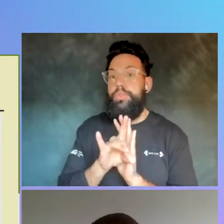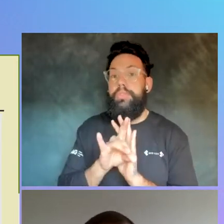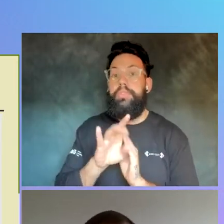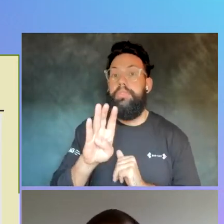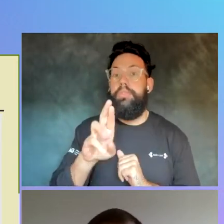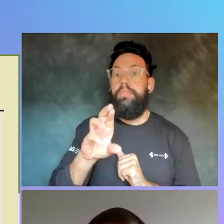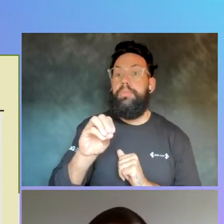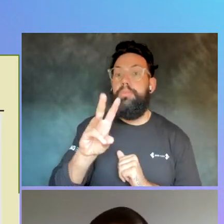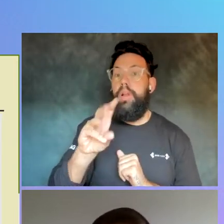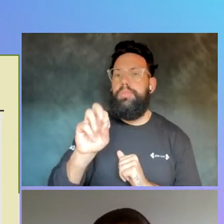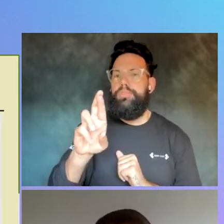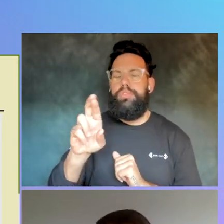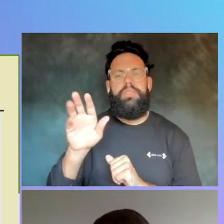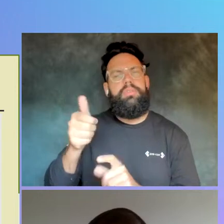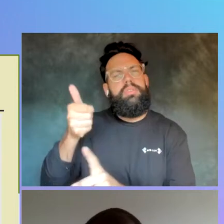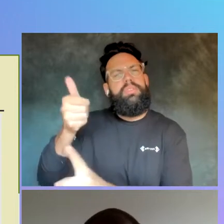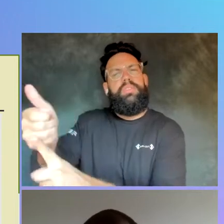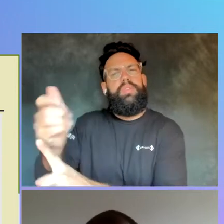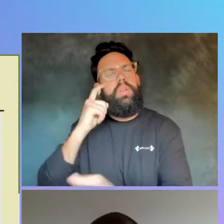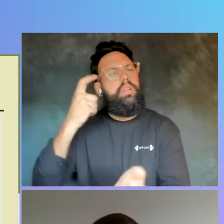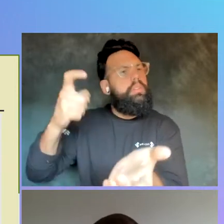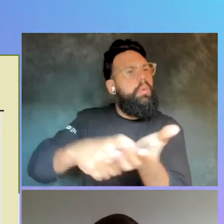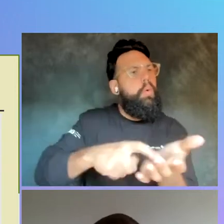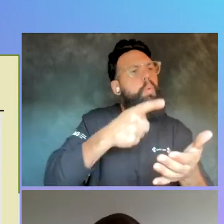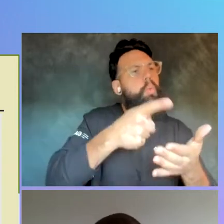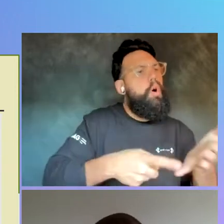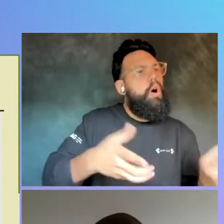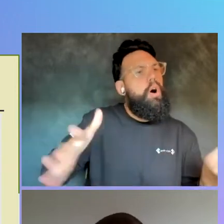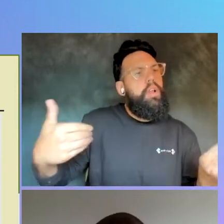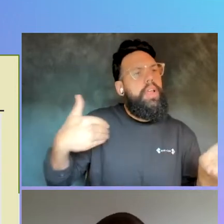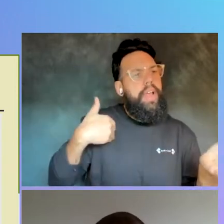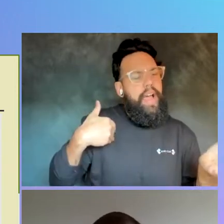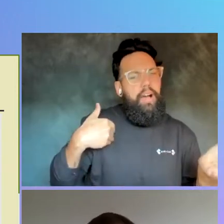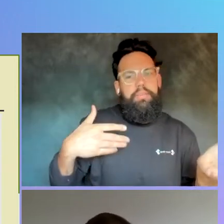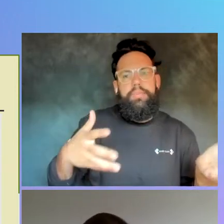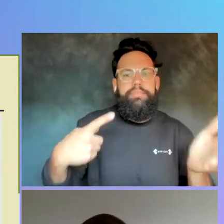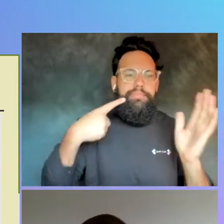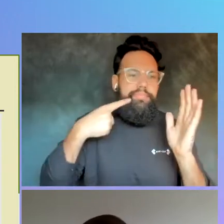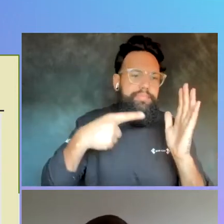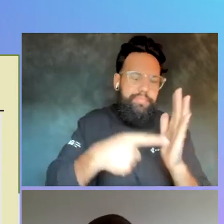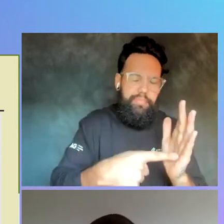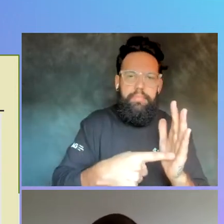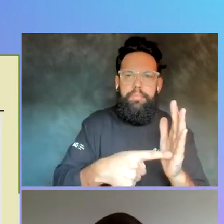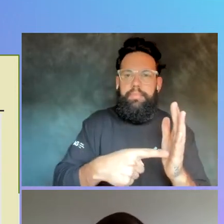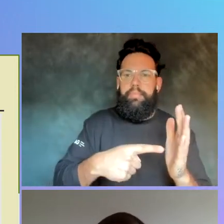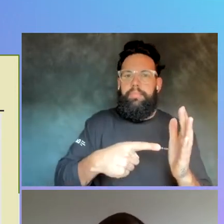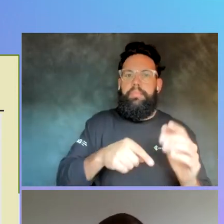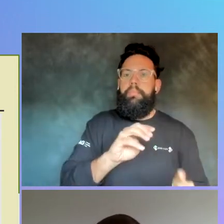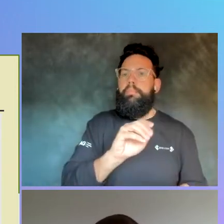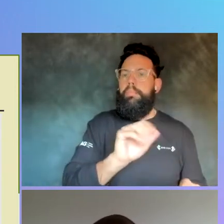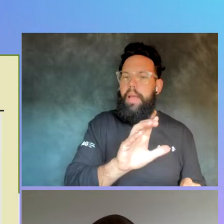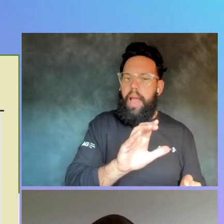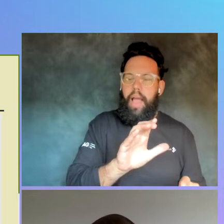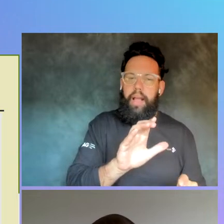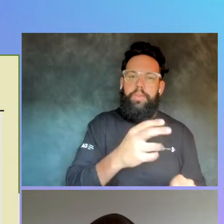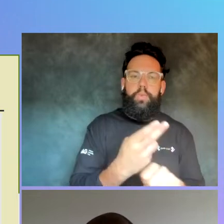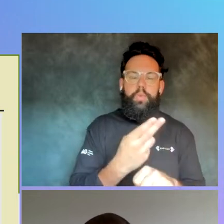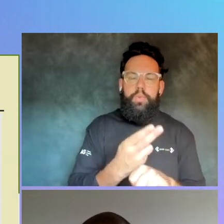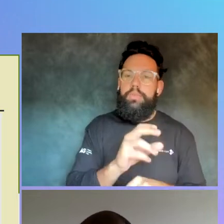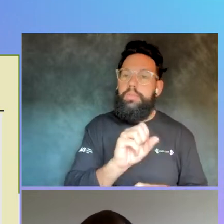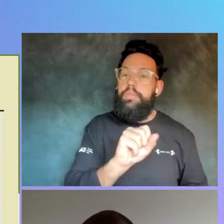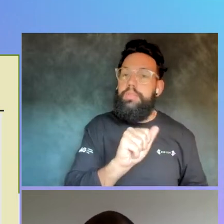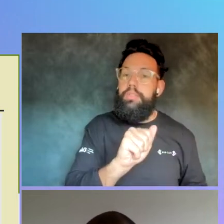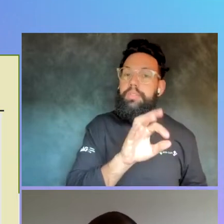installed on your machine at the moment of running the tool. So with the case of a MacBook, you would have a Safari here, and with the case of